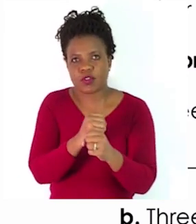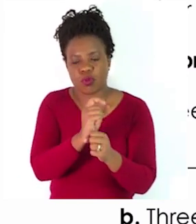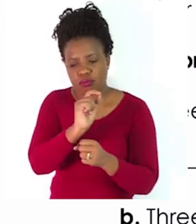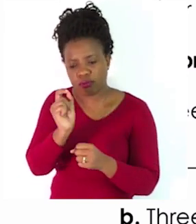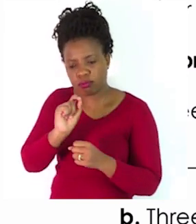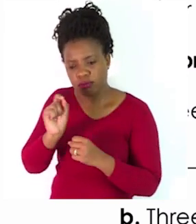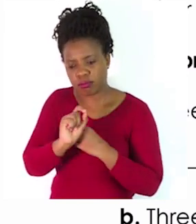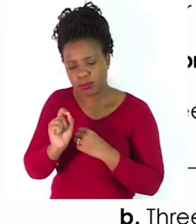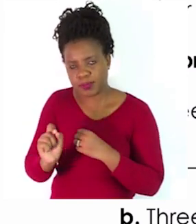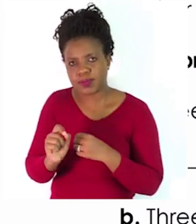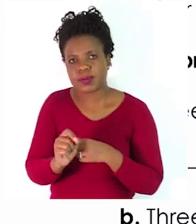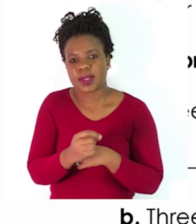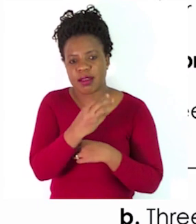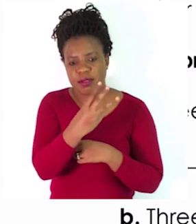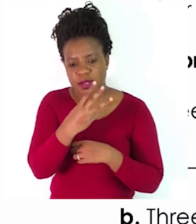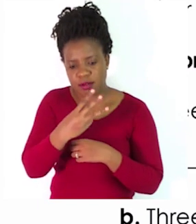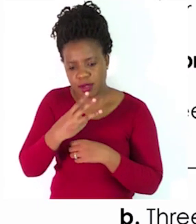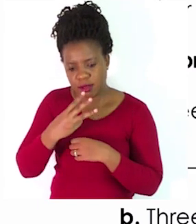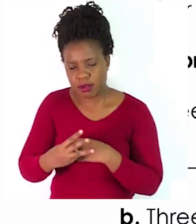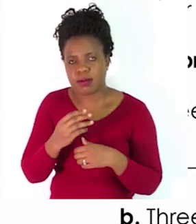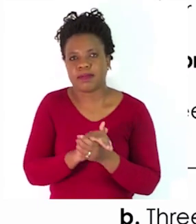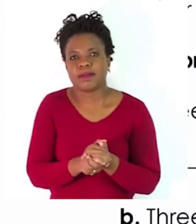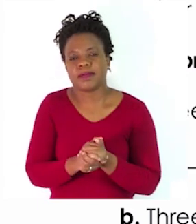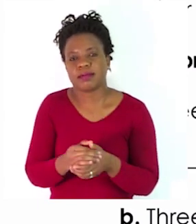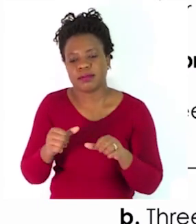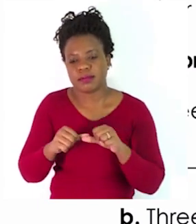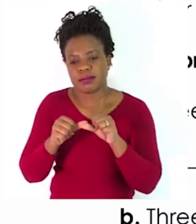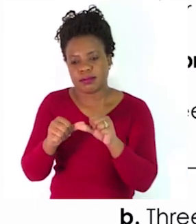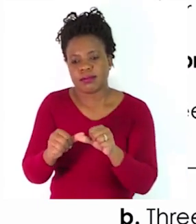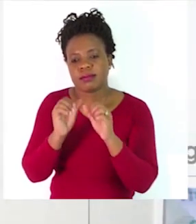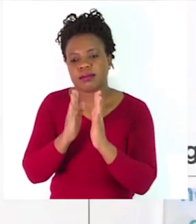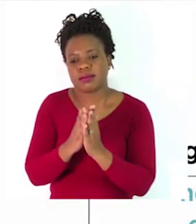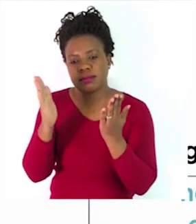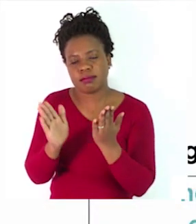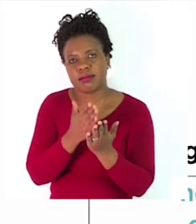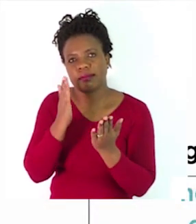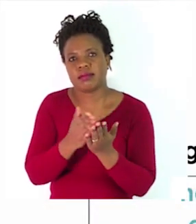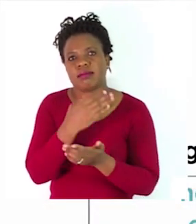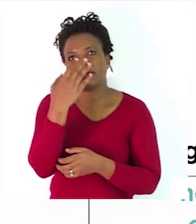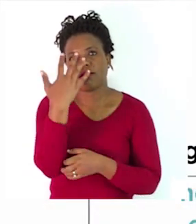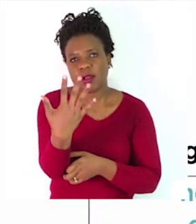girls. Let us turn to our next page, which is page 5.